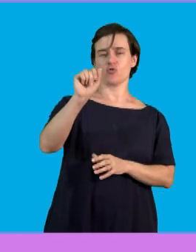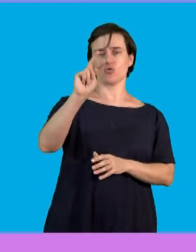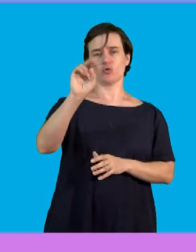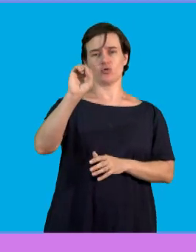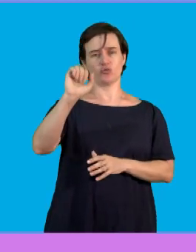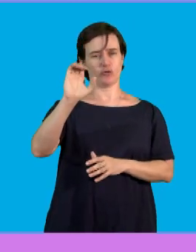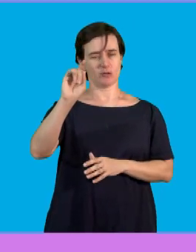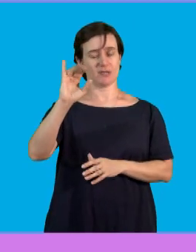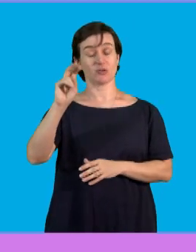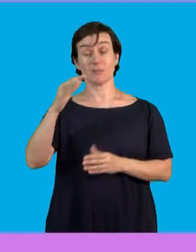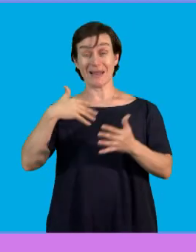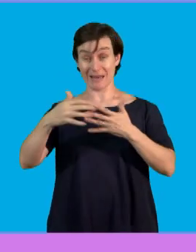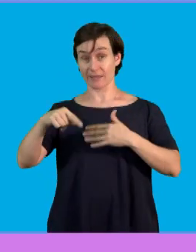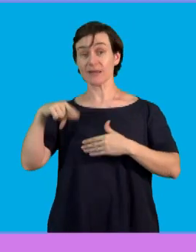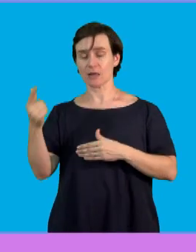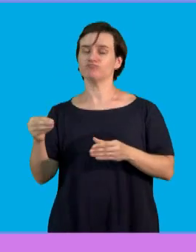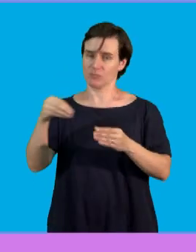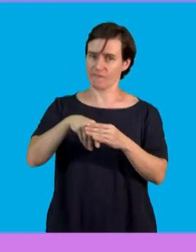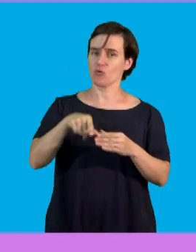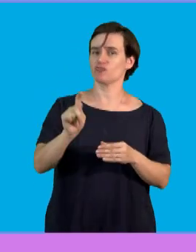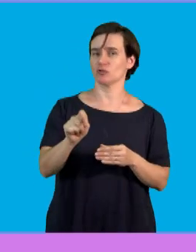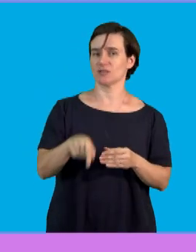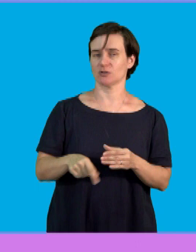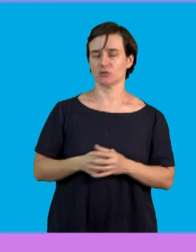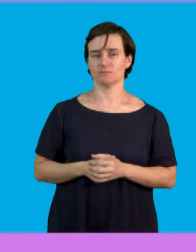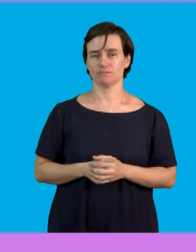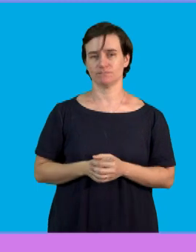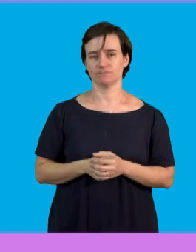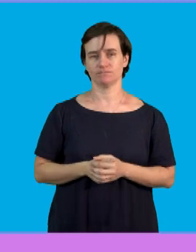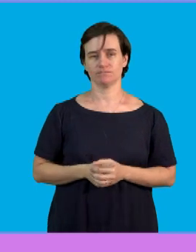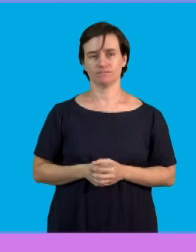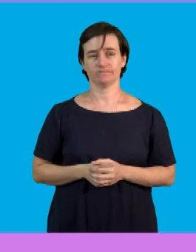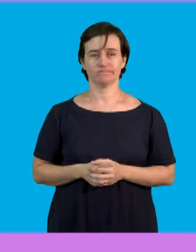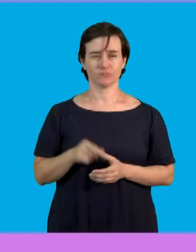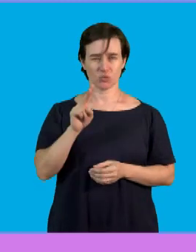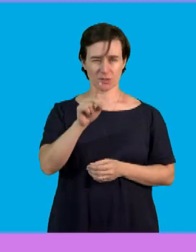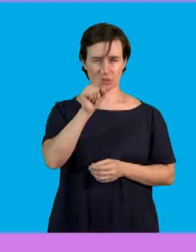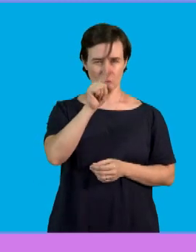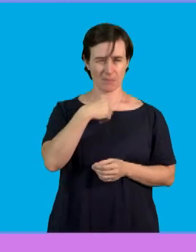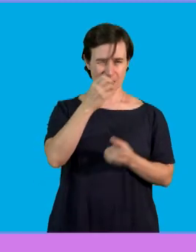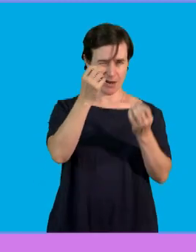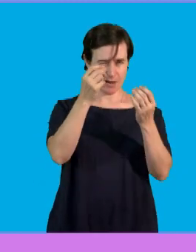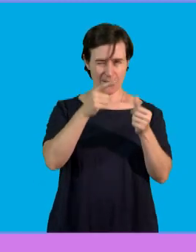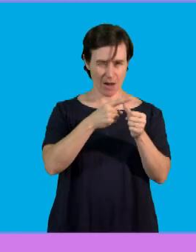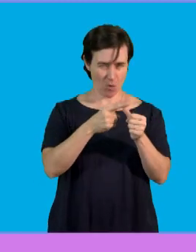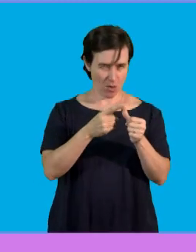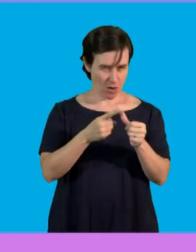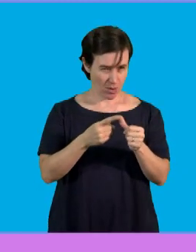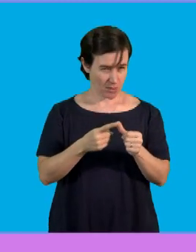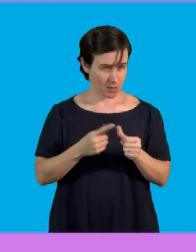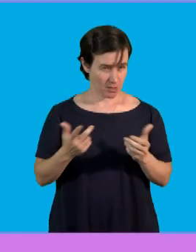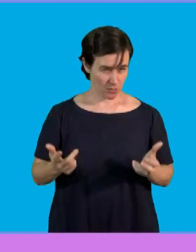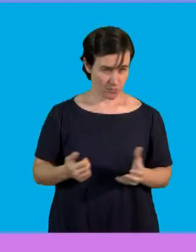all other transactions below that. So we are going to have 1, 2, 3, 4, 5,